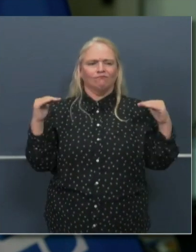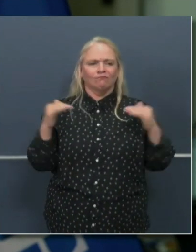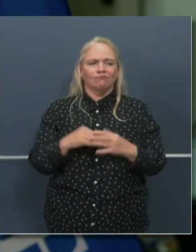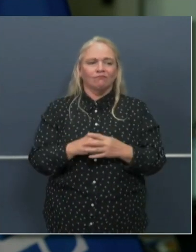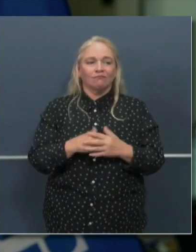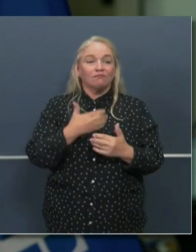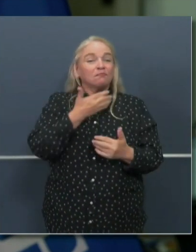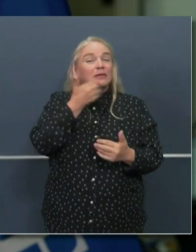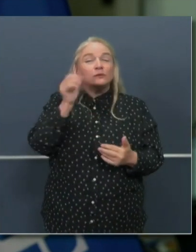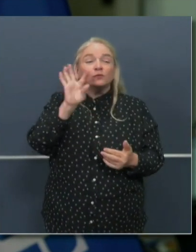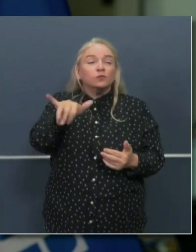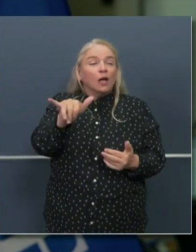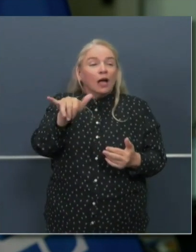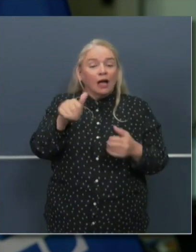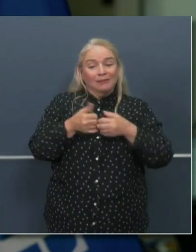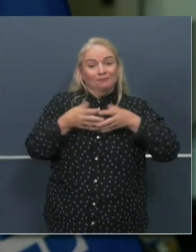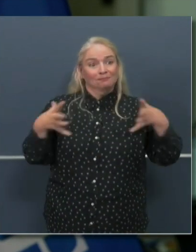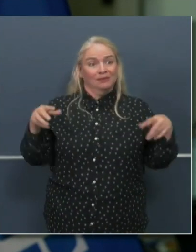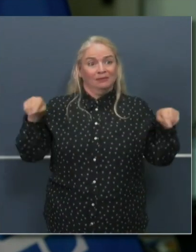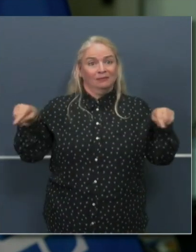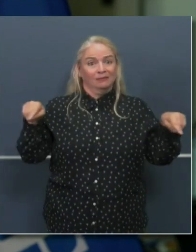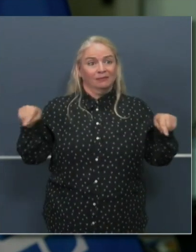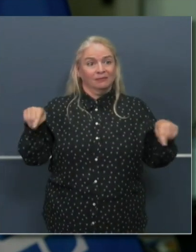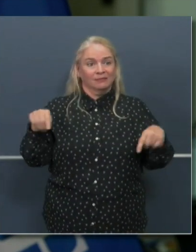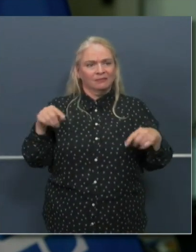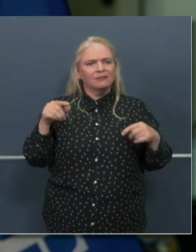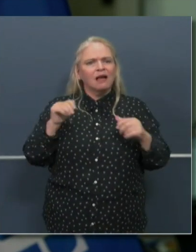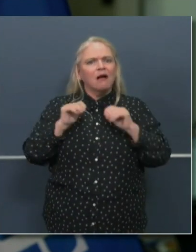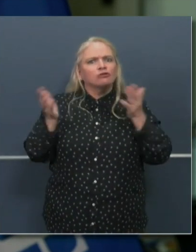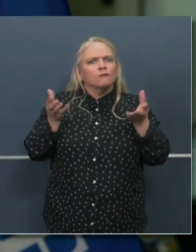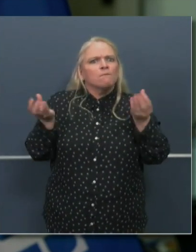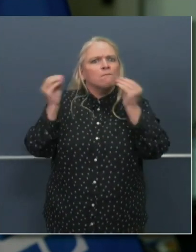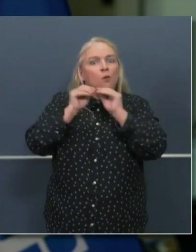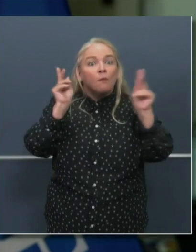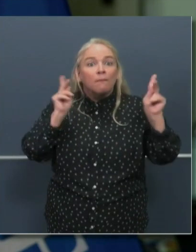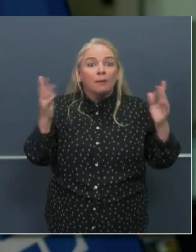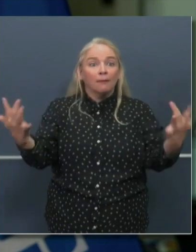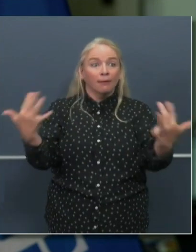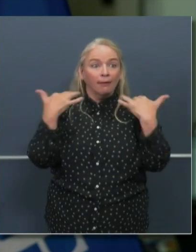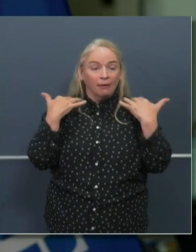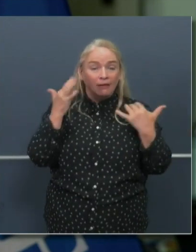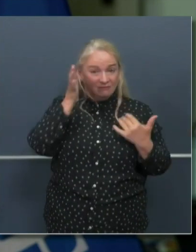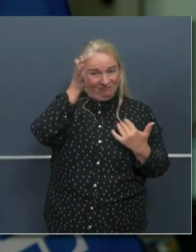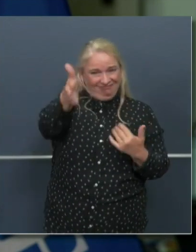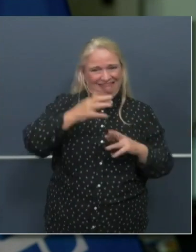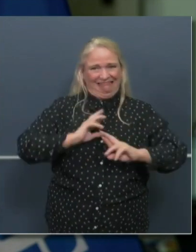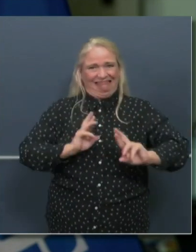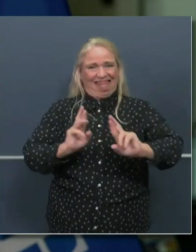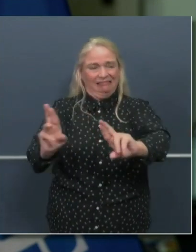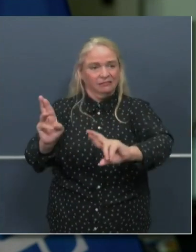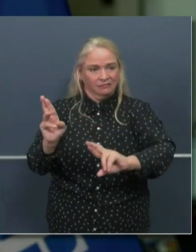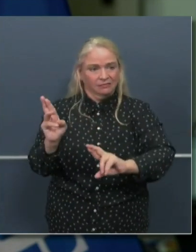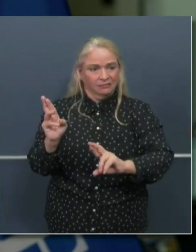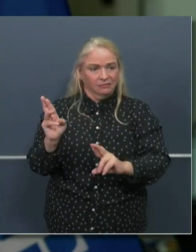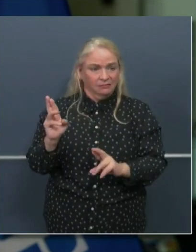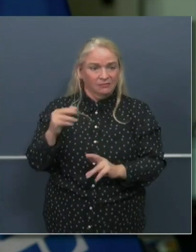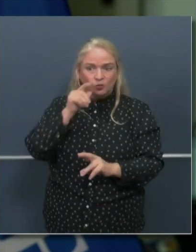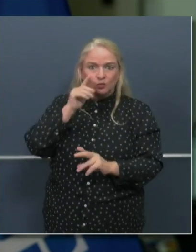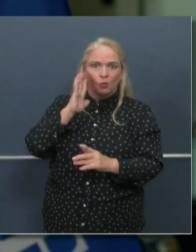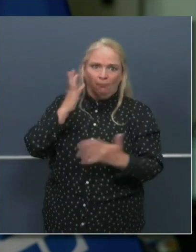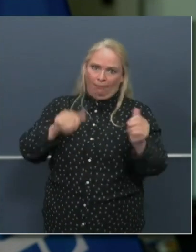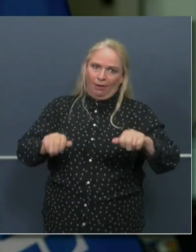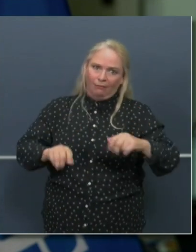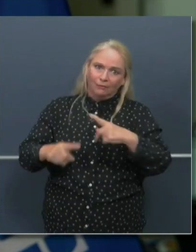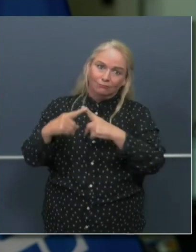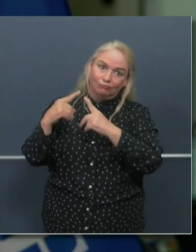expand and have as much capacity as we need to treat COVID positive and patients with COVID-19 disease